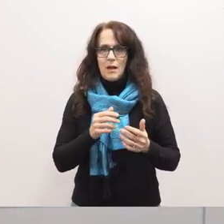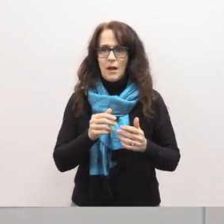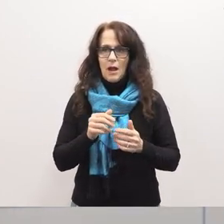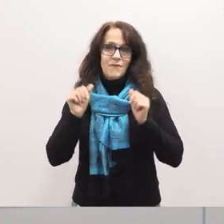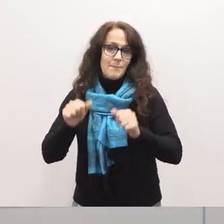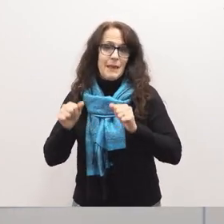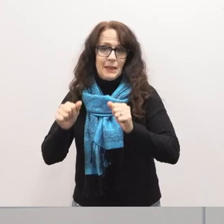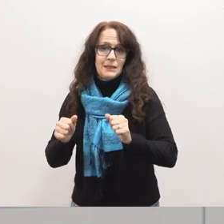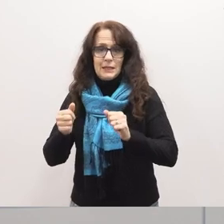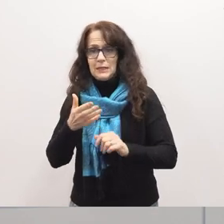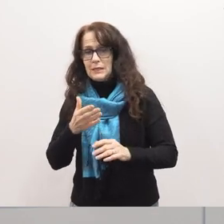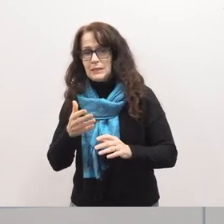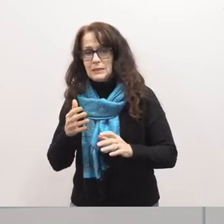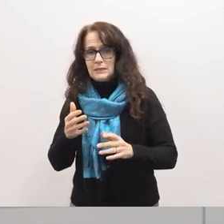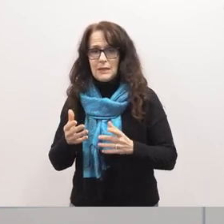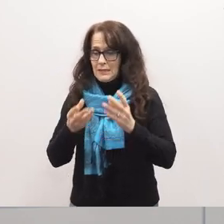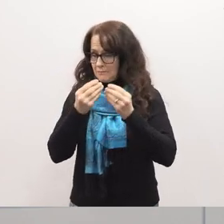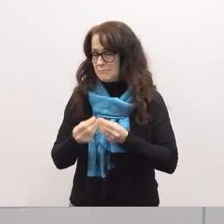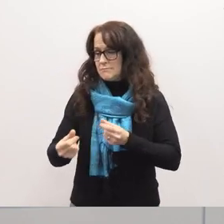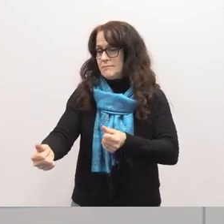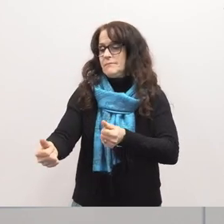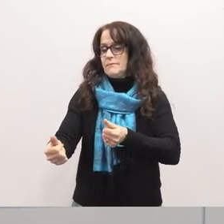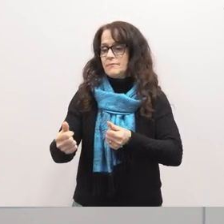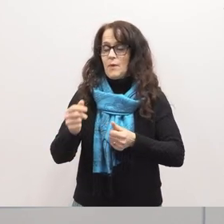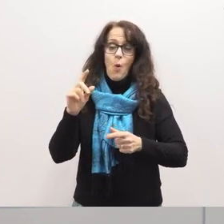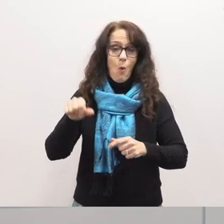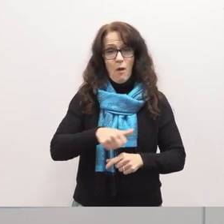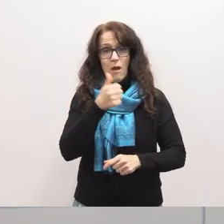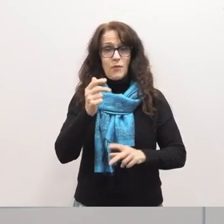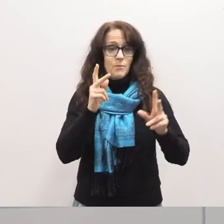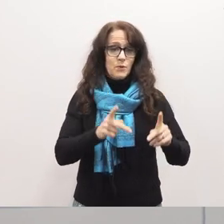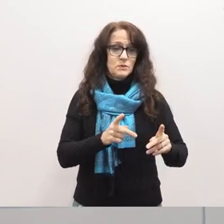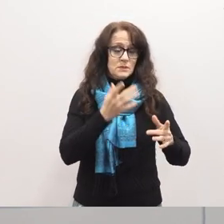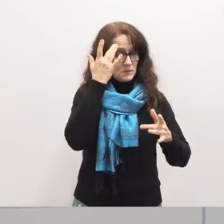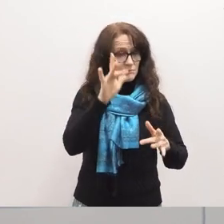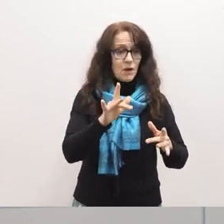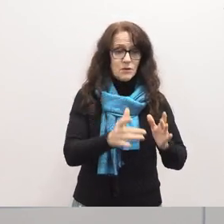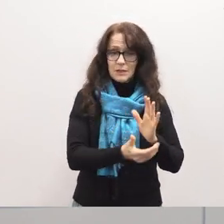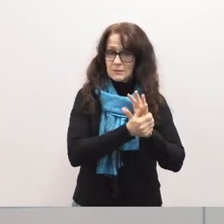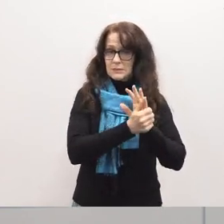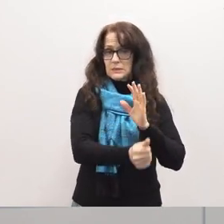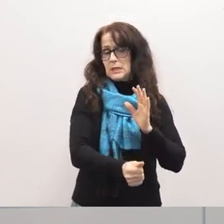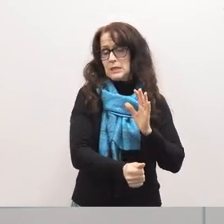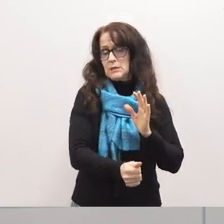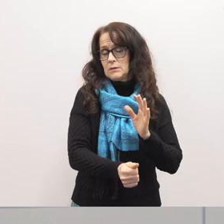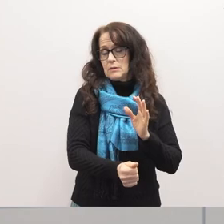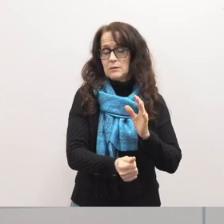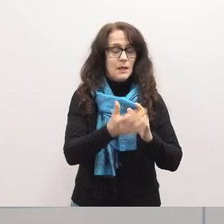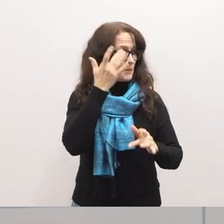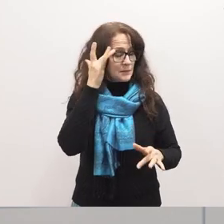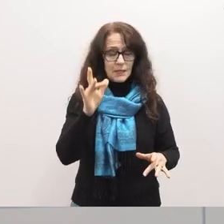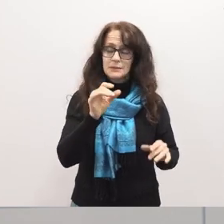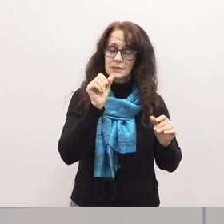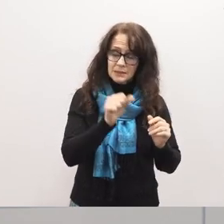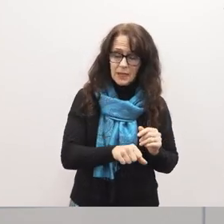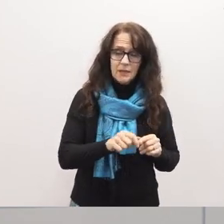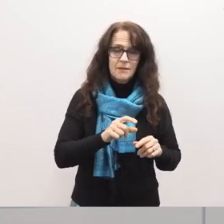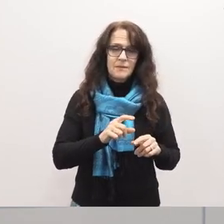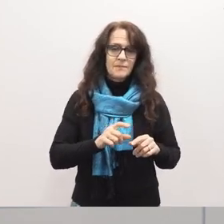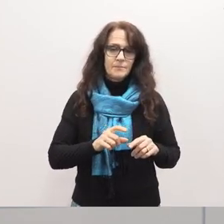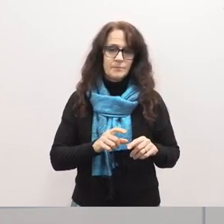just as smart and just as talented and intelligent